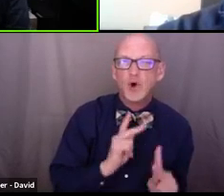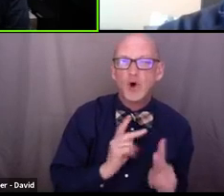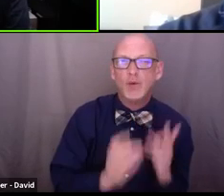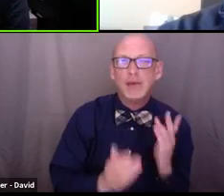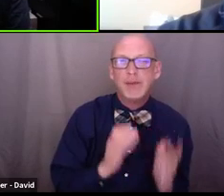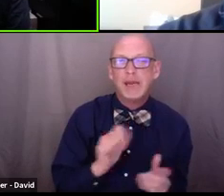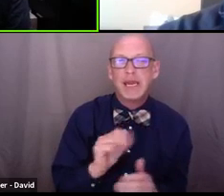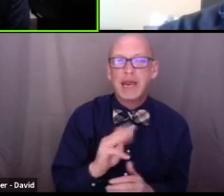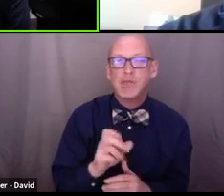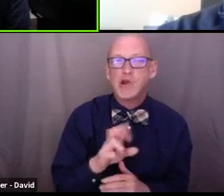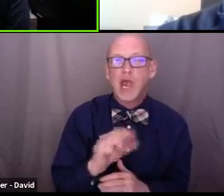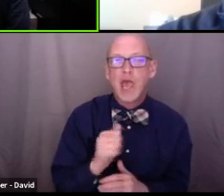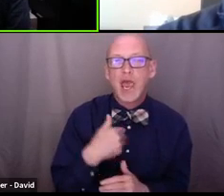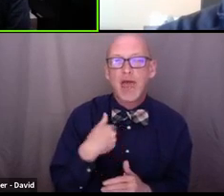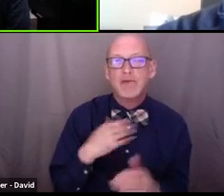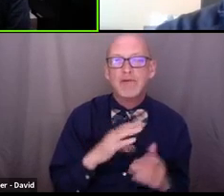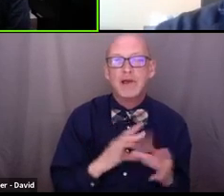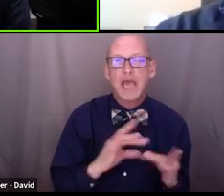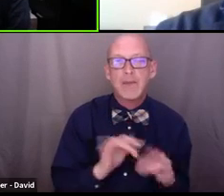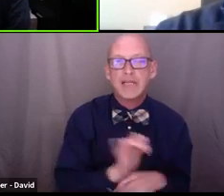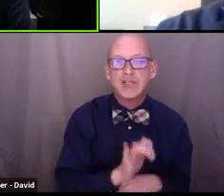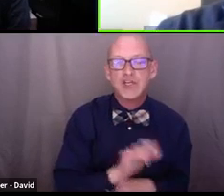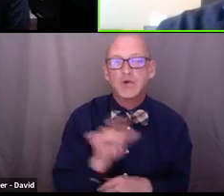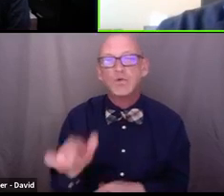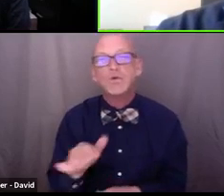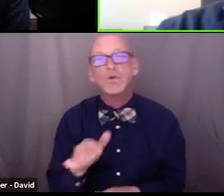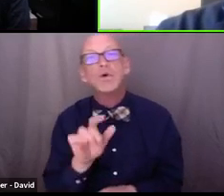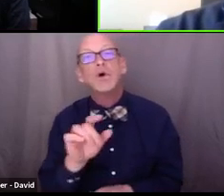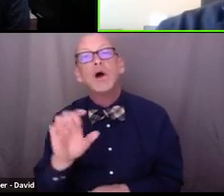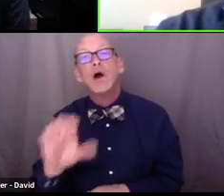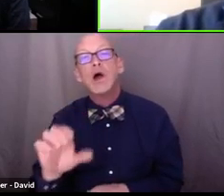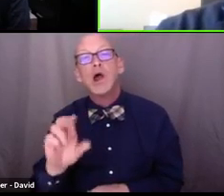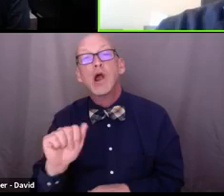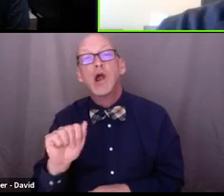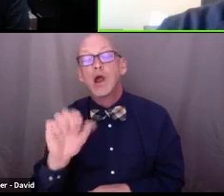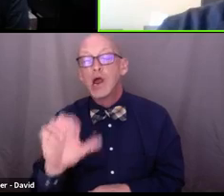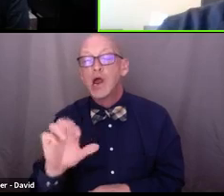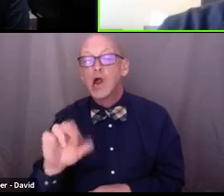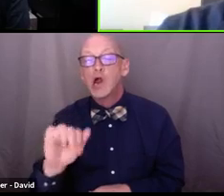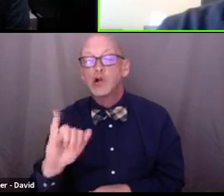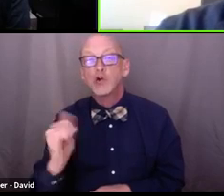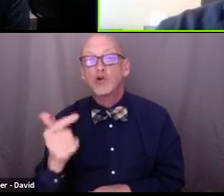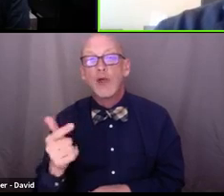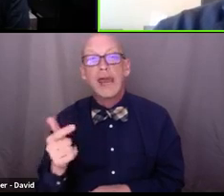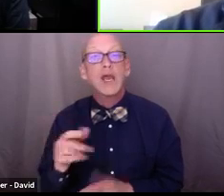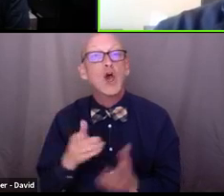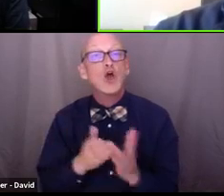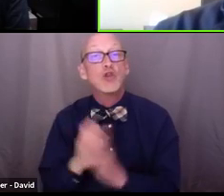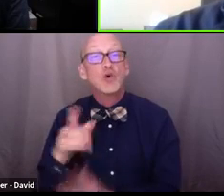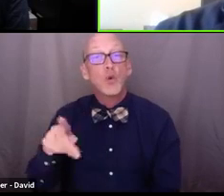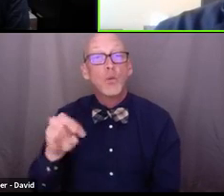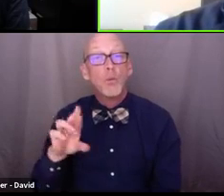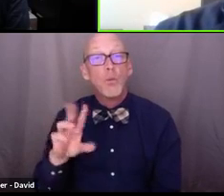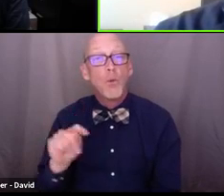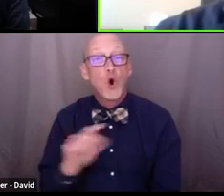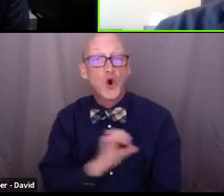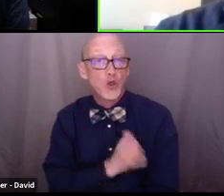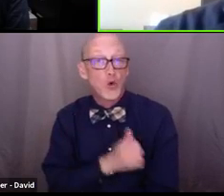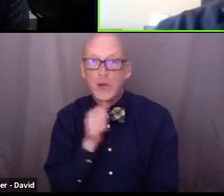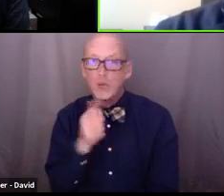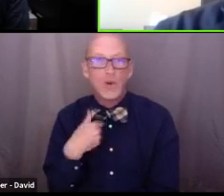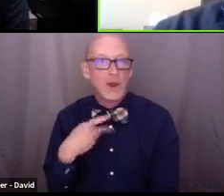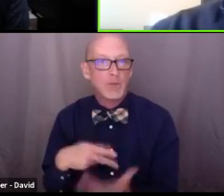also. Sure. So through the port itself, we don't have programming, but obviously if individuals have questions about